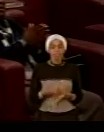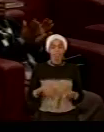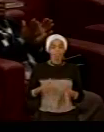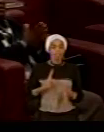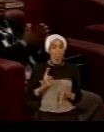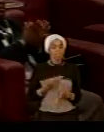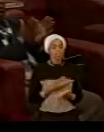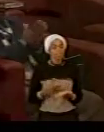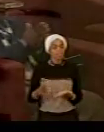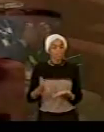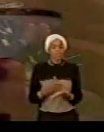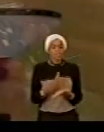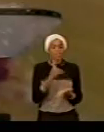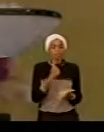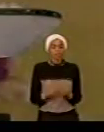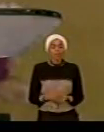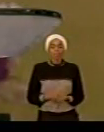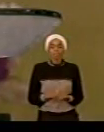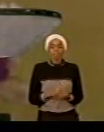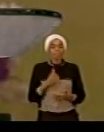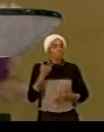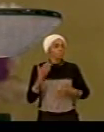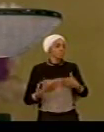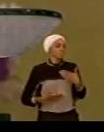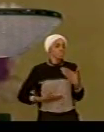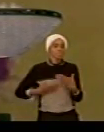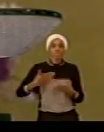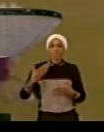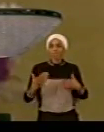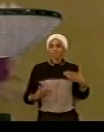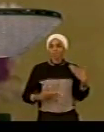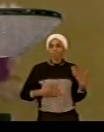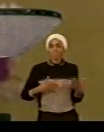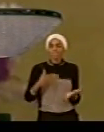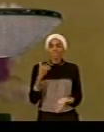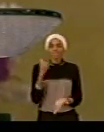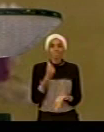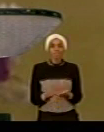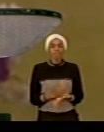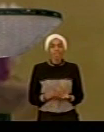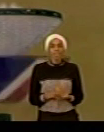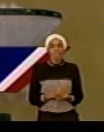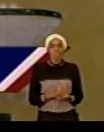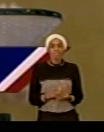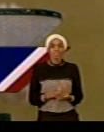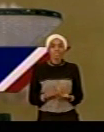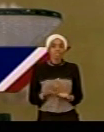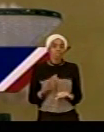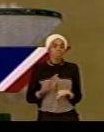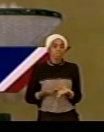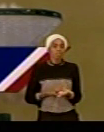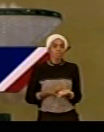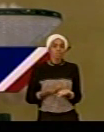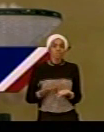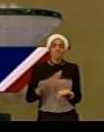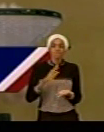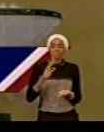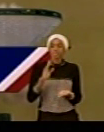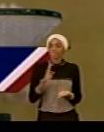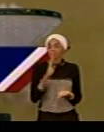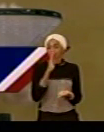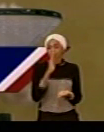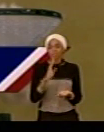Let us sing, amen. And rejoice, amen.